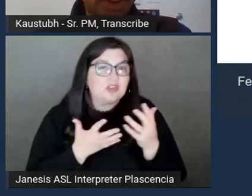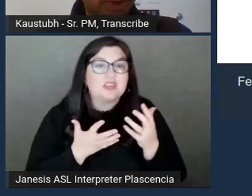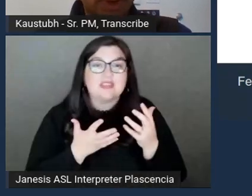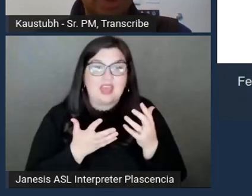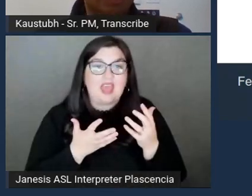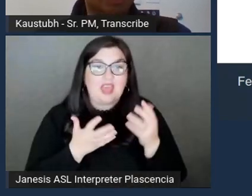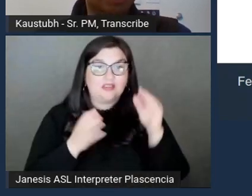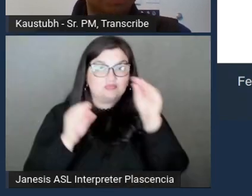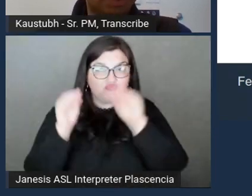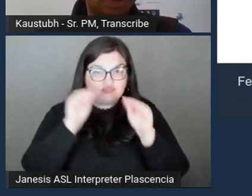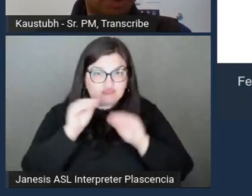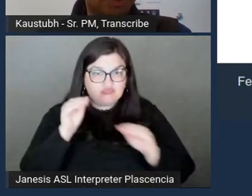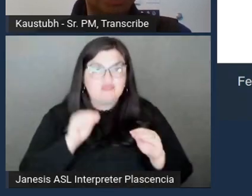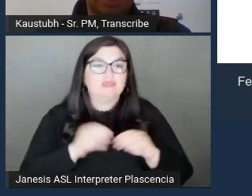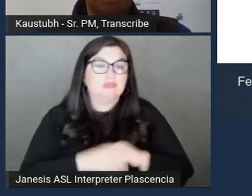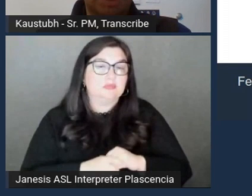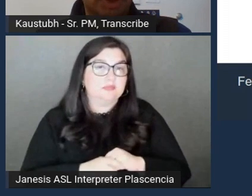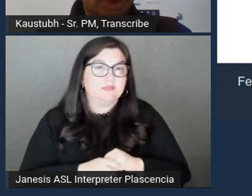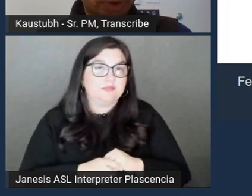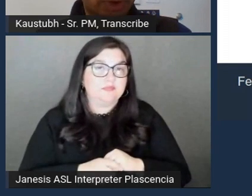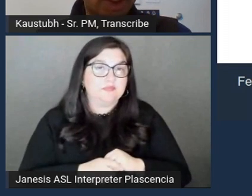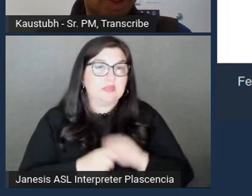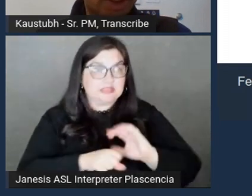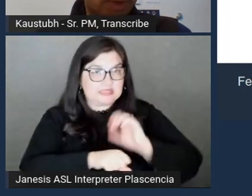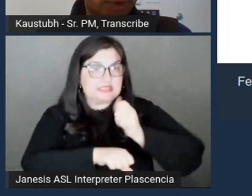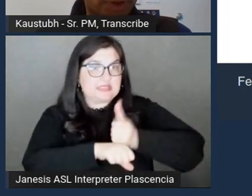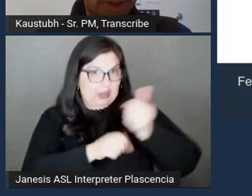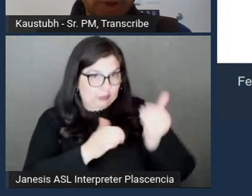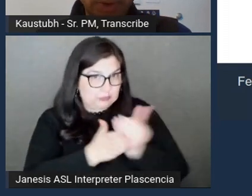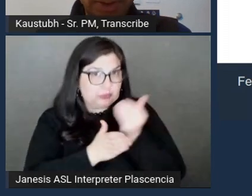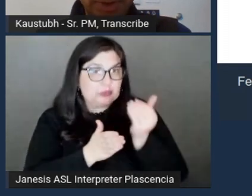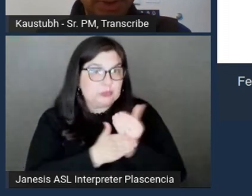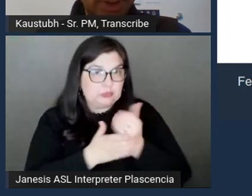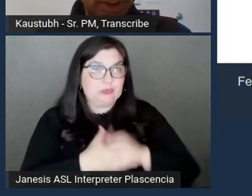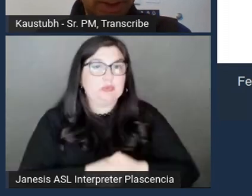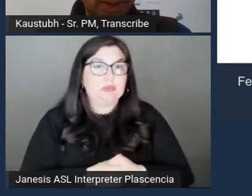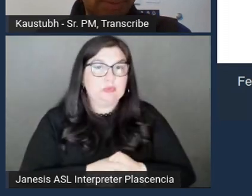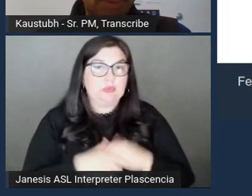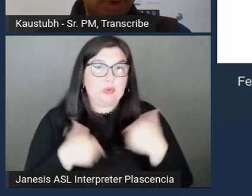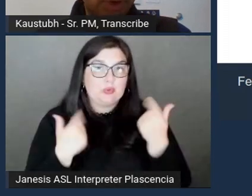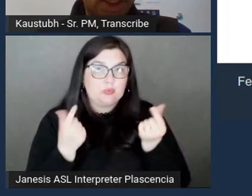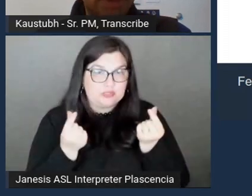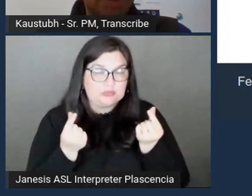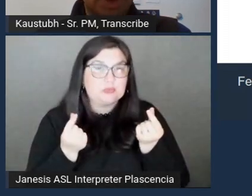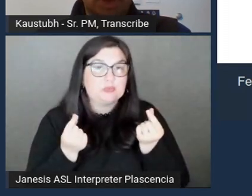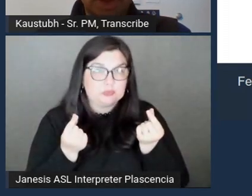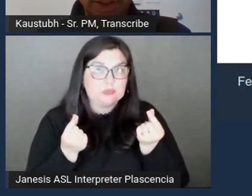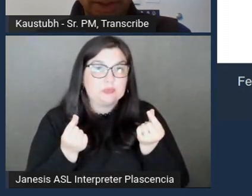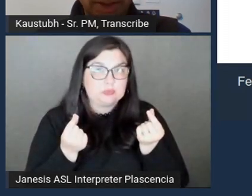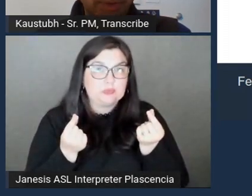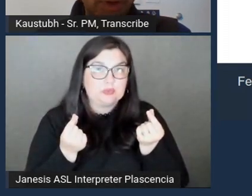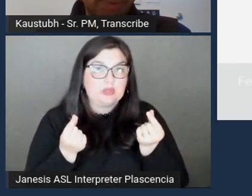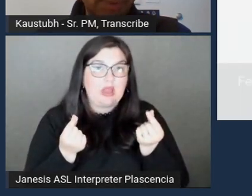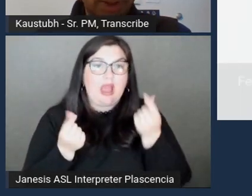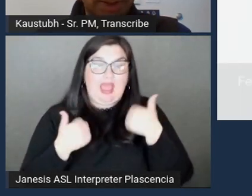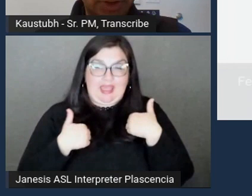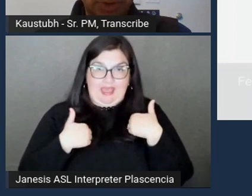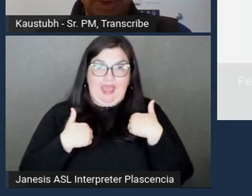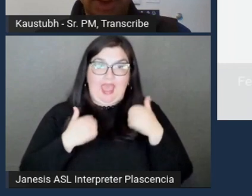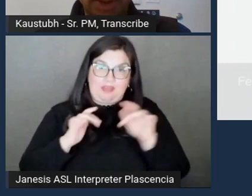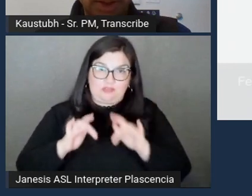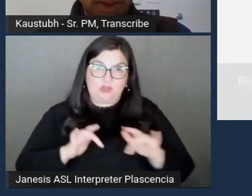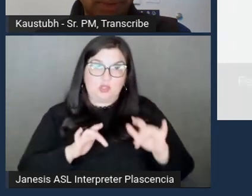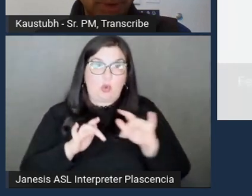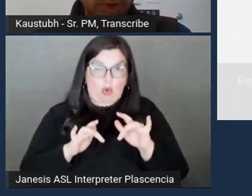makes it's so simple to set up and use. So here, what you can do is you can say, hey, I have this recording in one of my buckets.